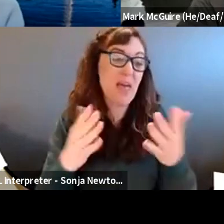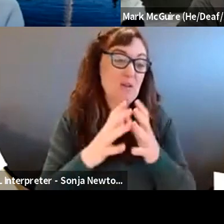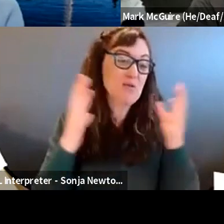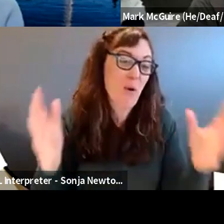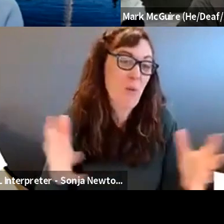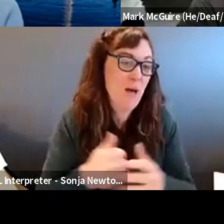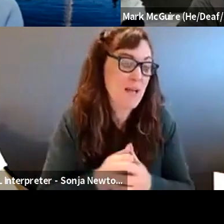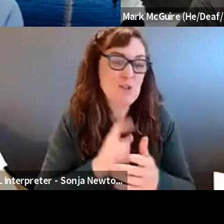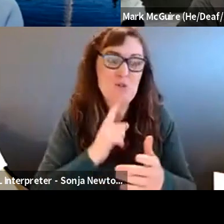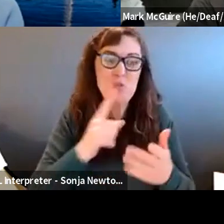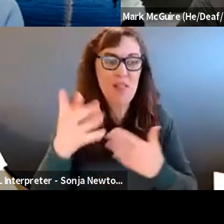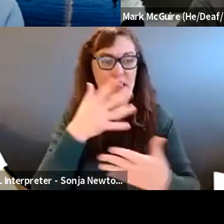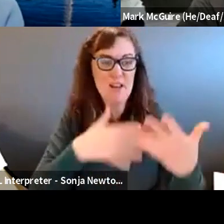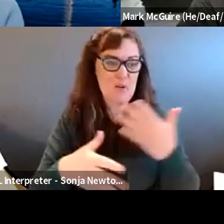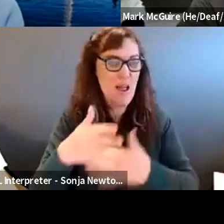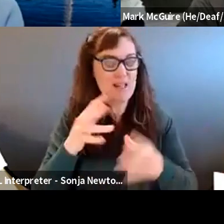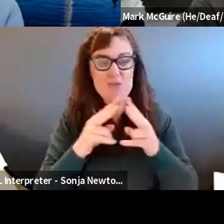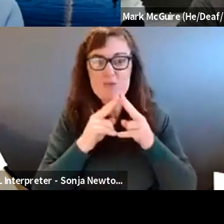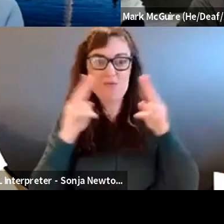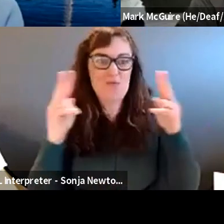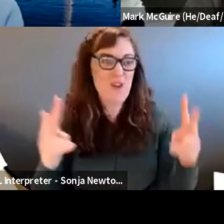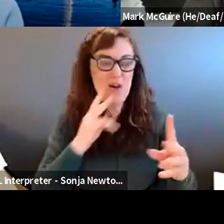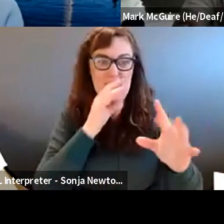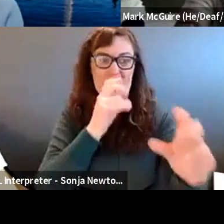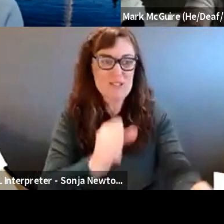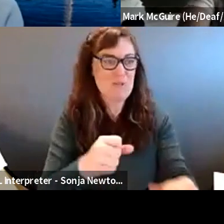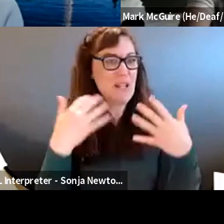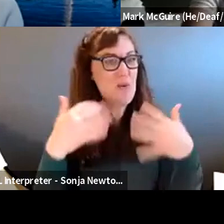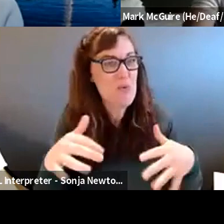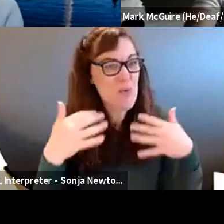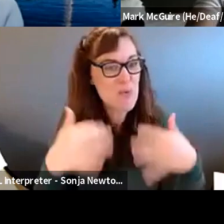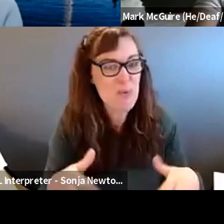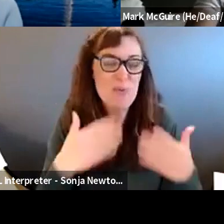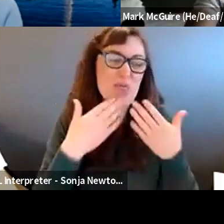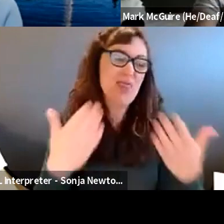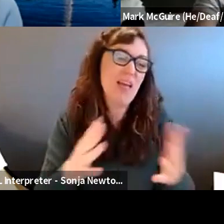super interactive and really, really interesting. And yeah, thank you so